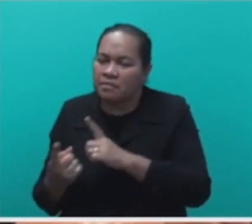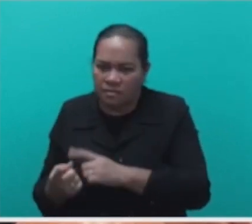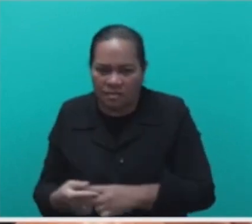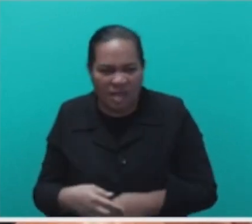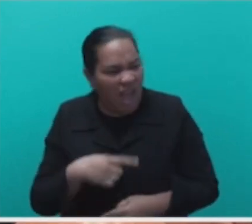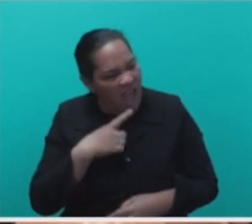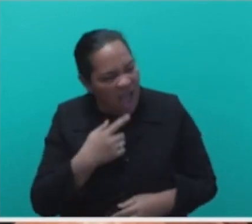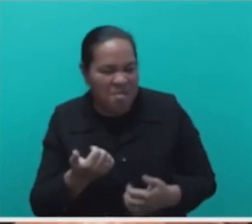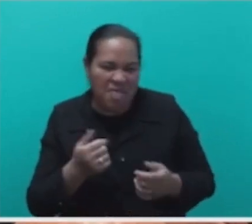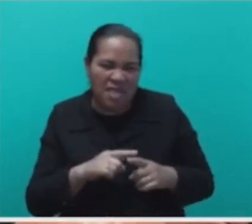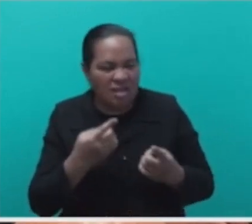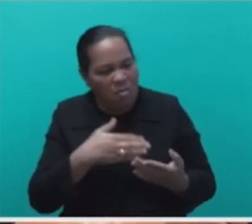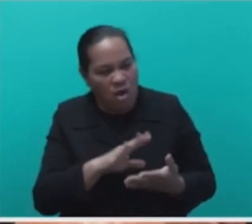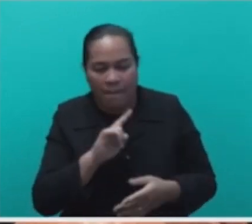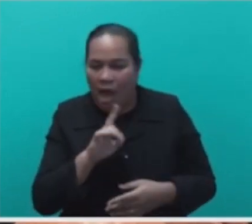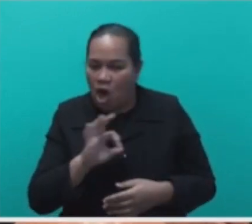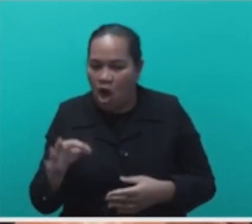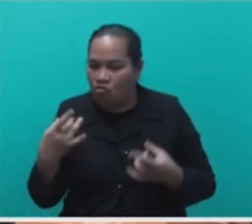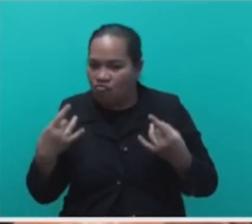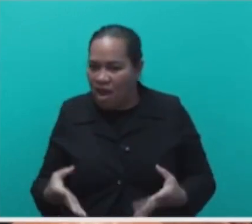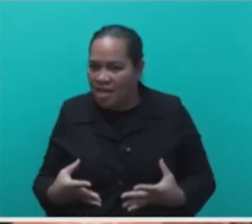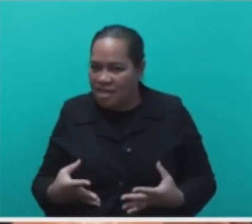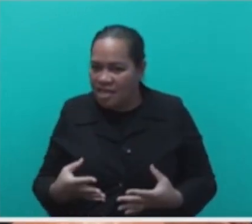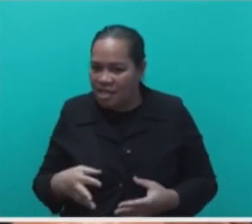approved their loan, but they are not prepared